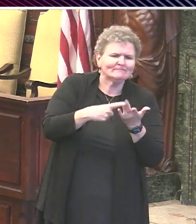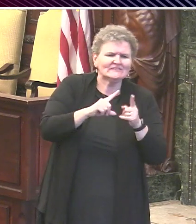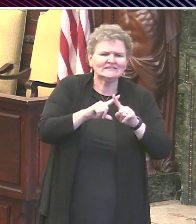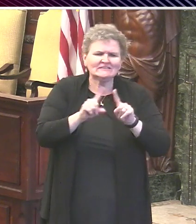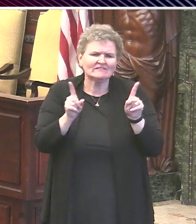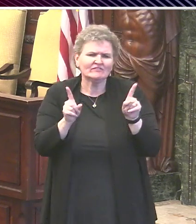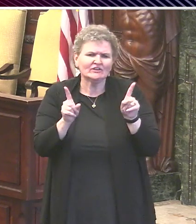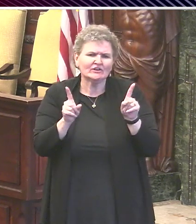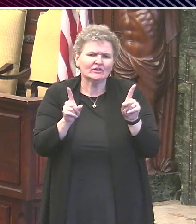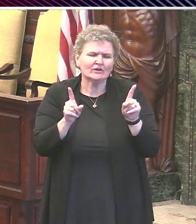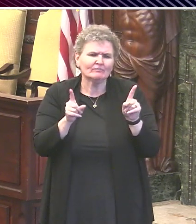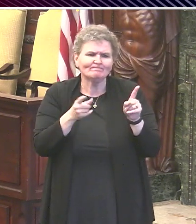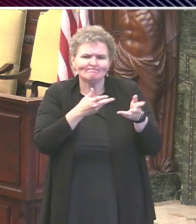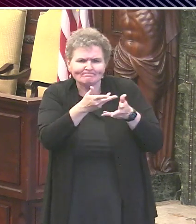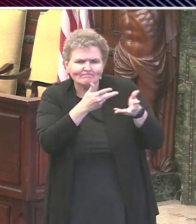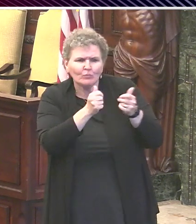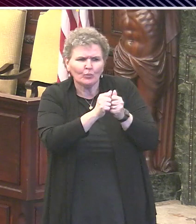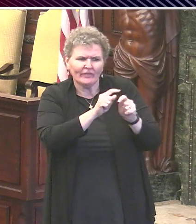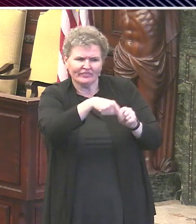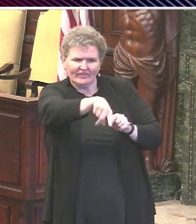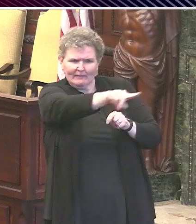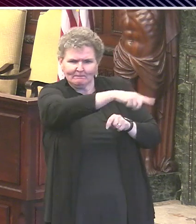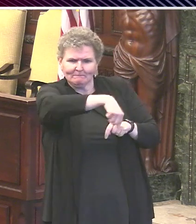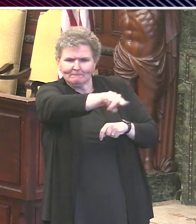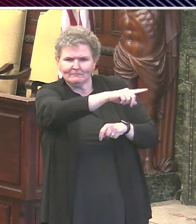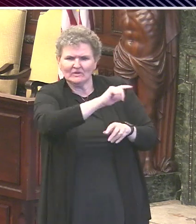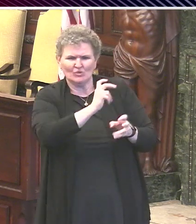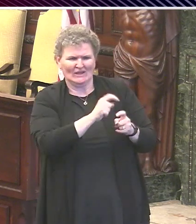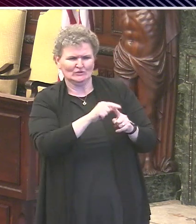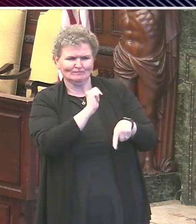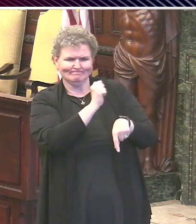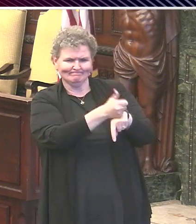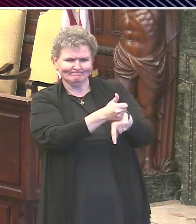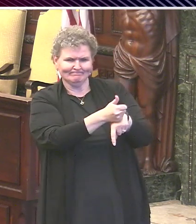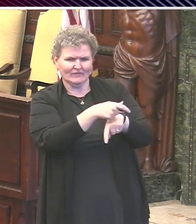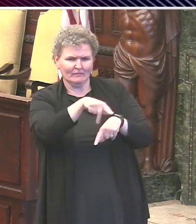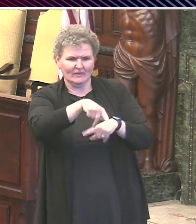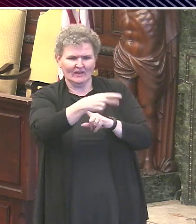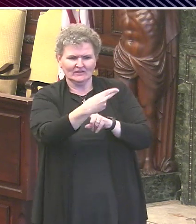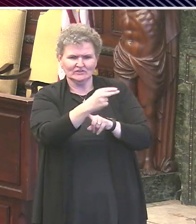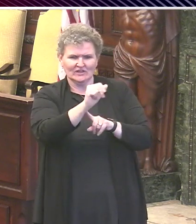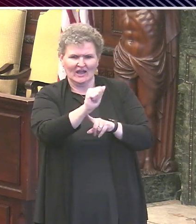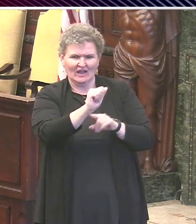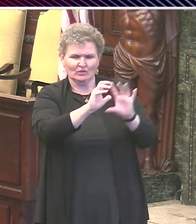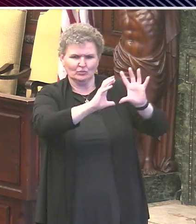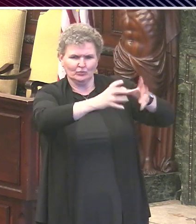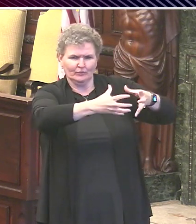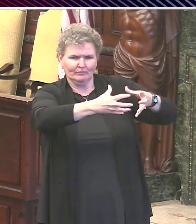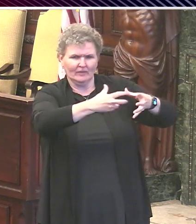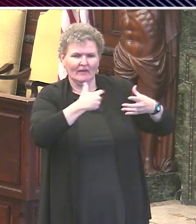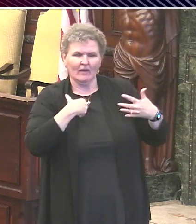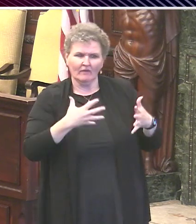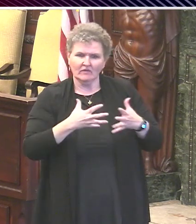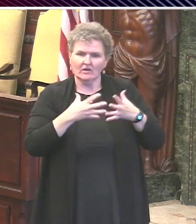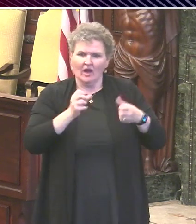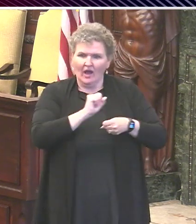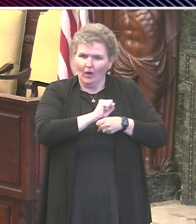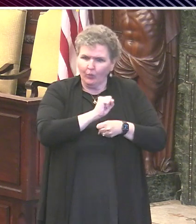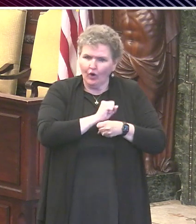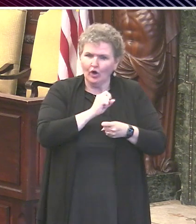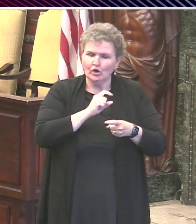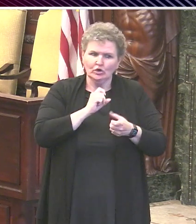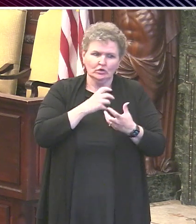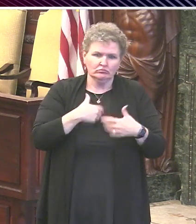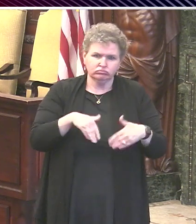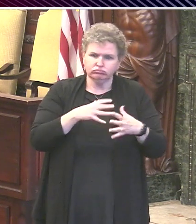at the organizers. We have done a lot of work, and also have tried to do a lot of work with the